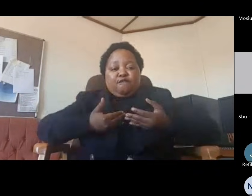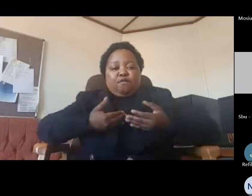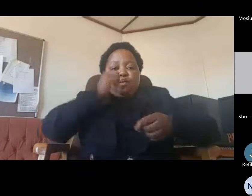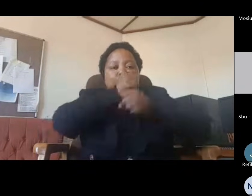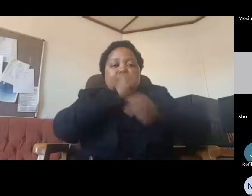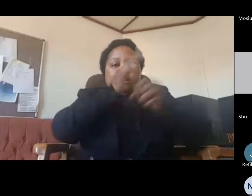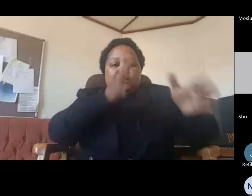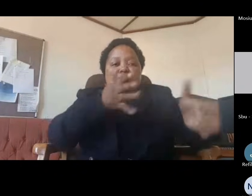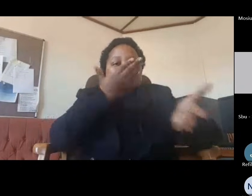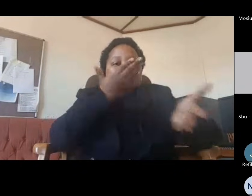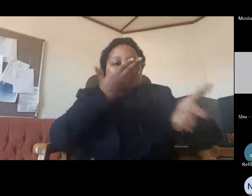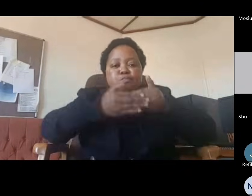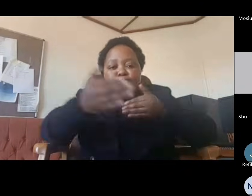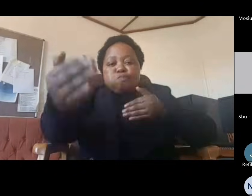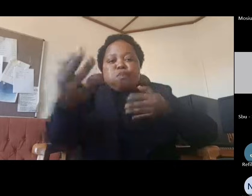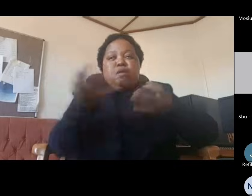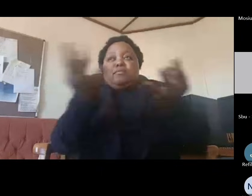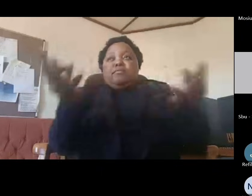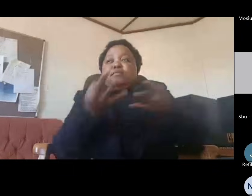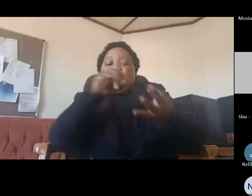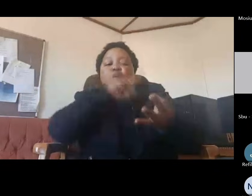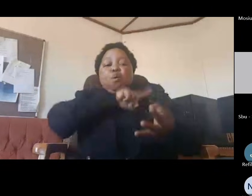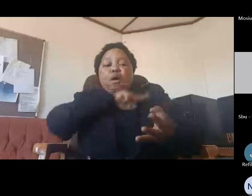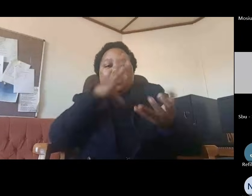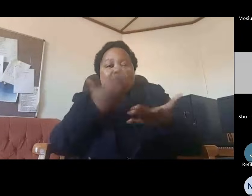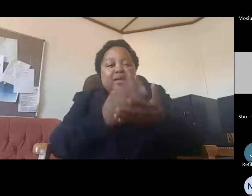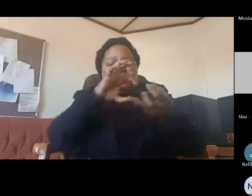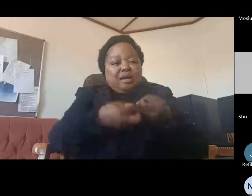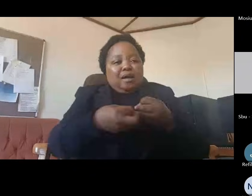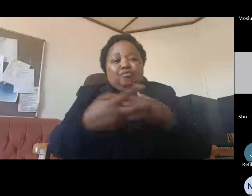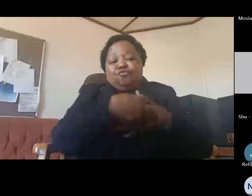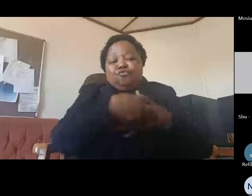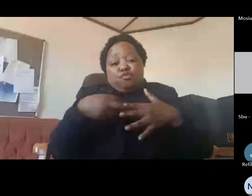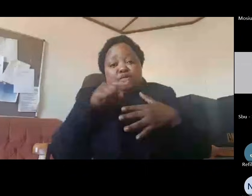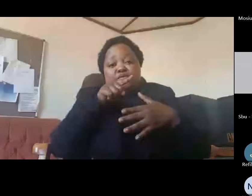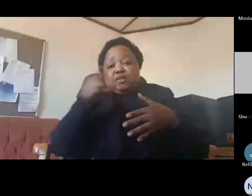respond to these very